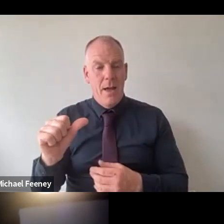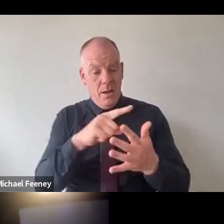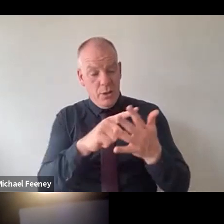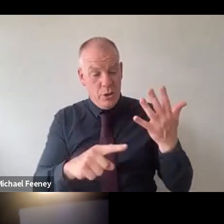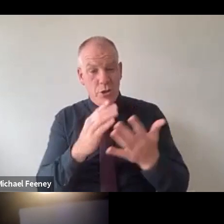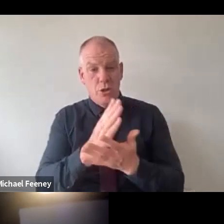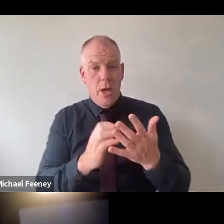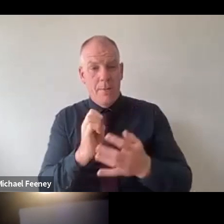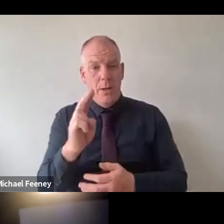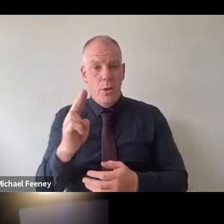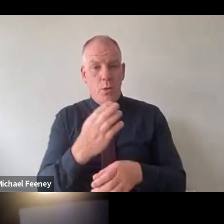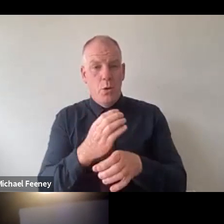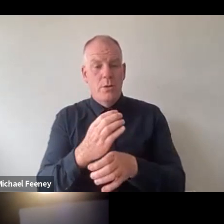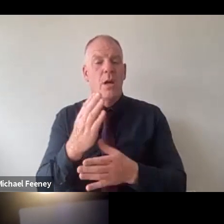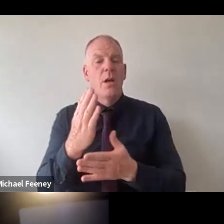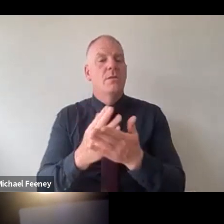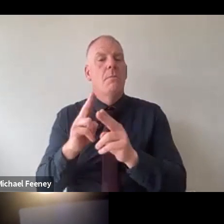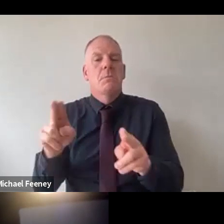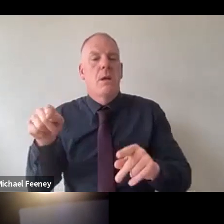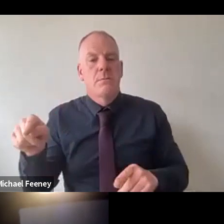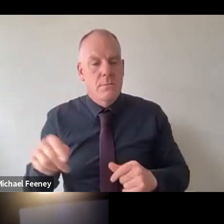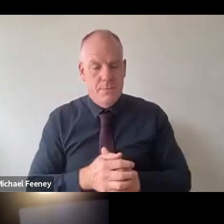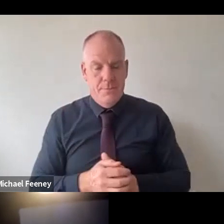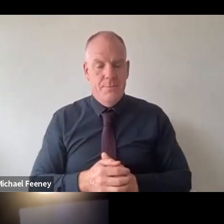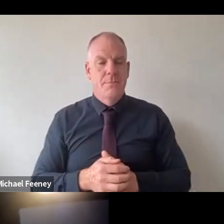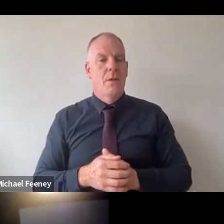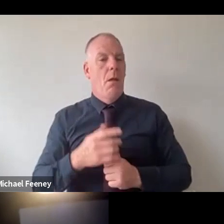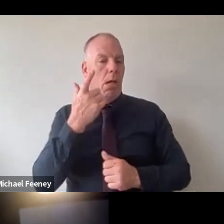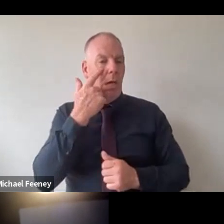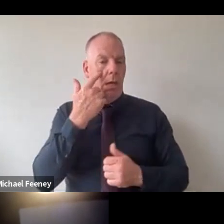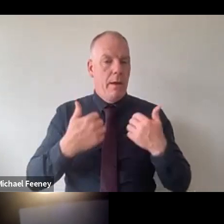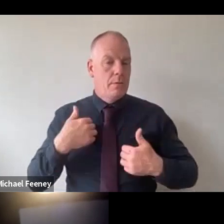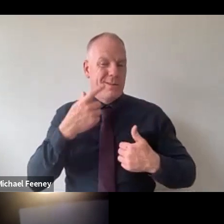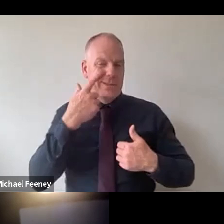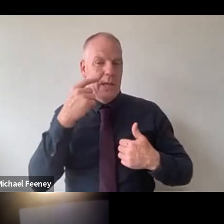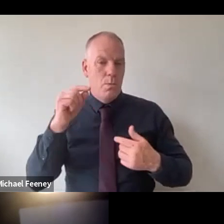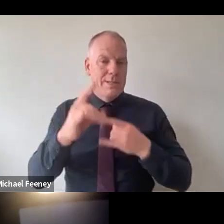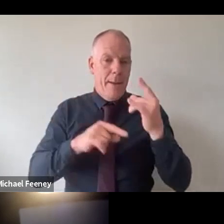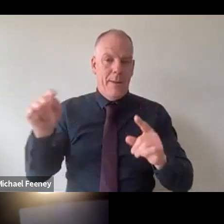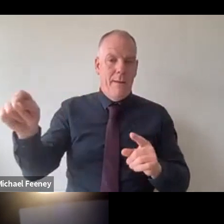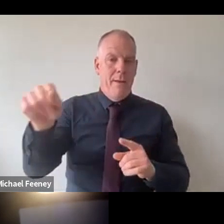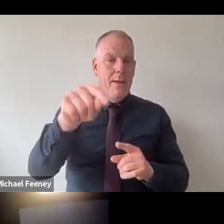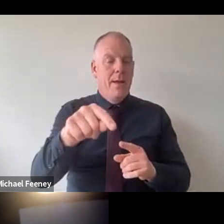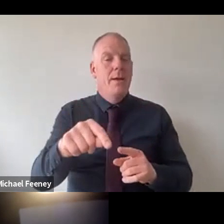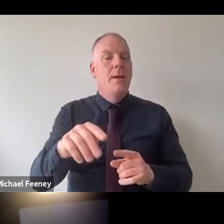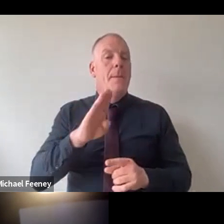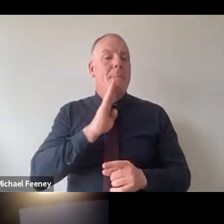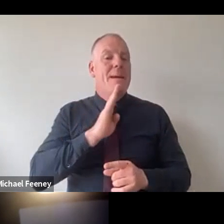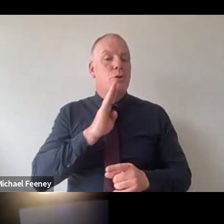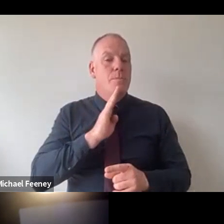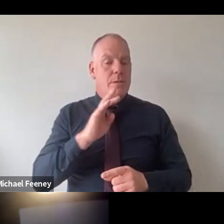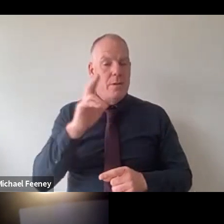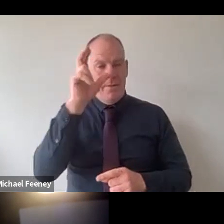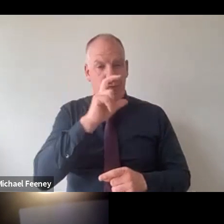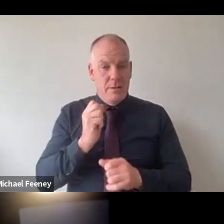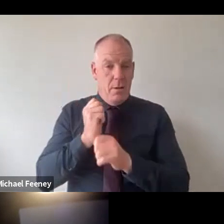some of these are accession countries. It's an interesting pattern that with the exception of Belgium and France, all the